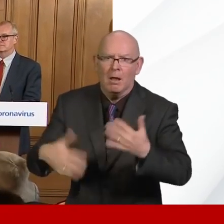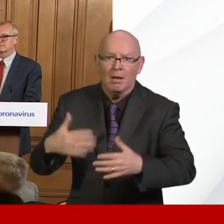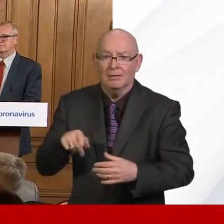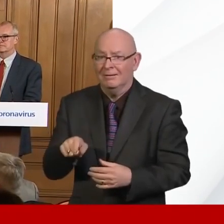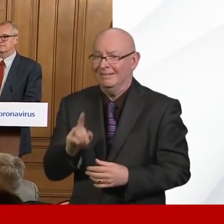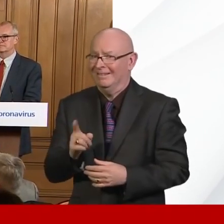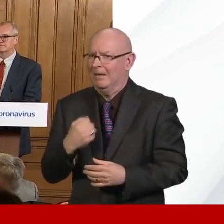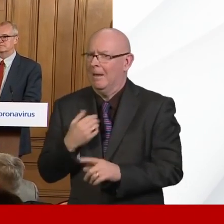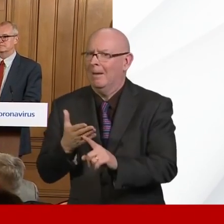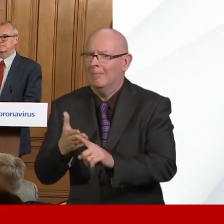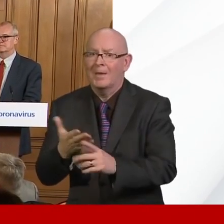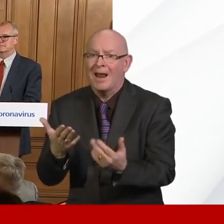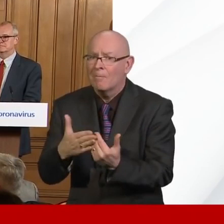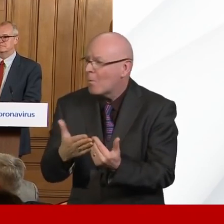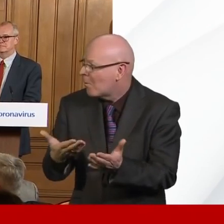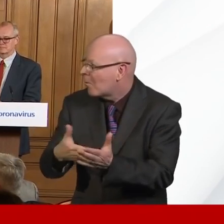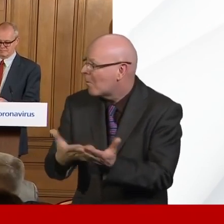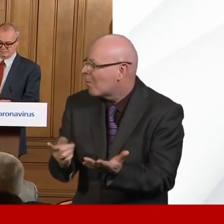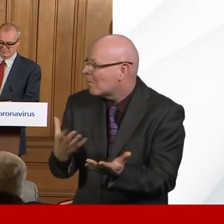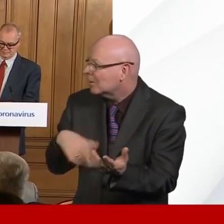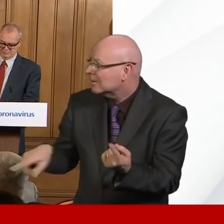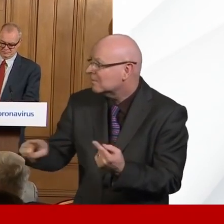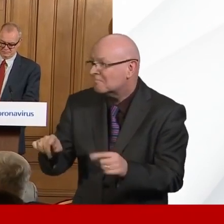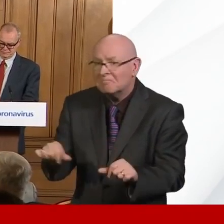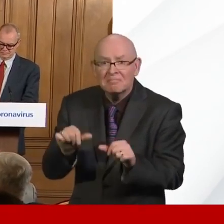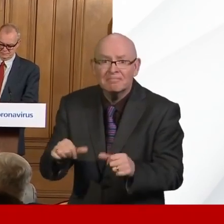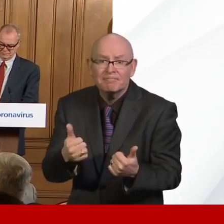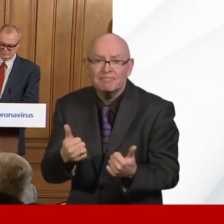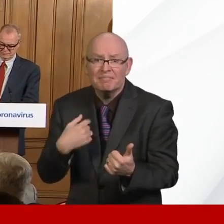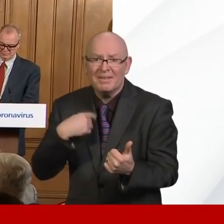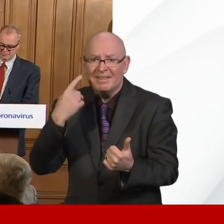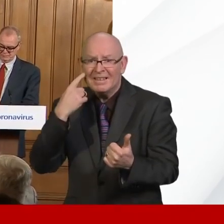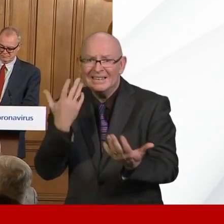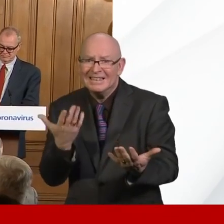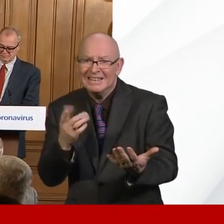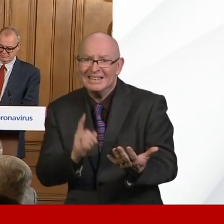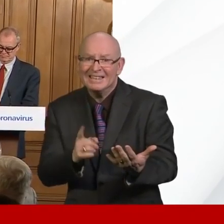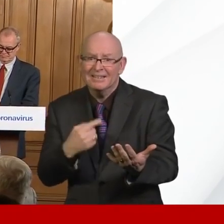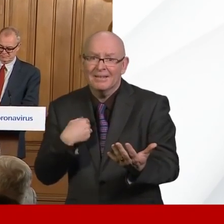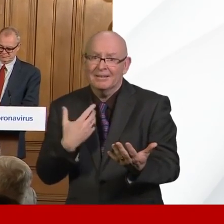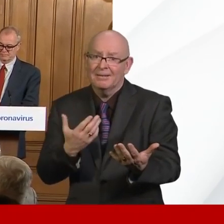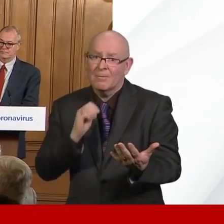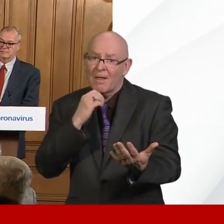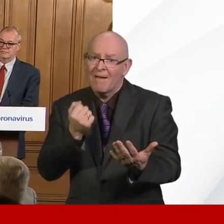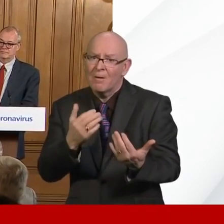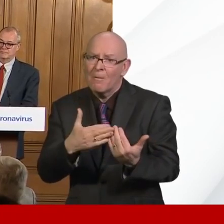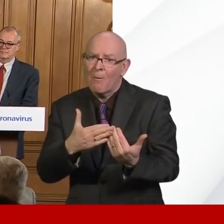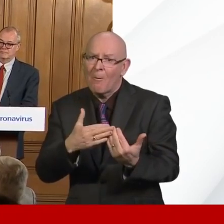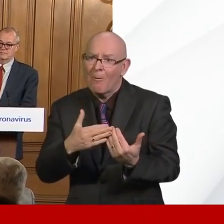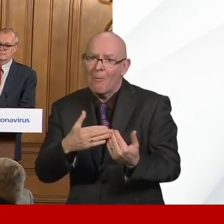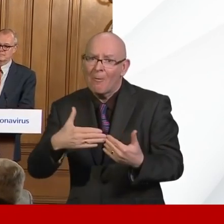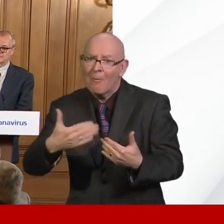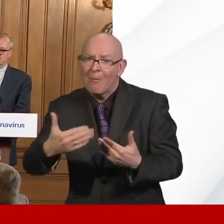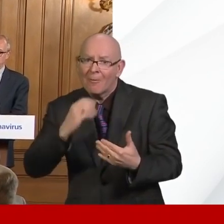Thank you, Prime Minister. Sir Patrick, it appears people are quite reluctant to follow this advice, as Beth mentioned earlier. Could I ask if